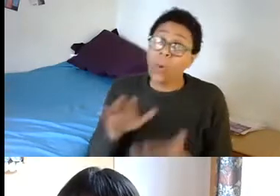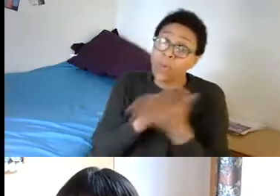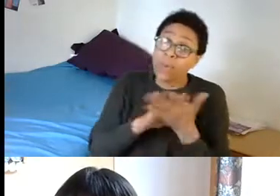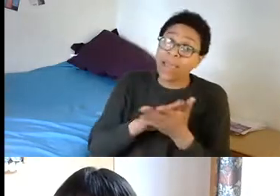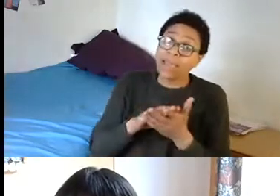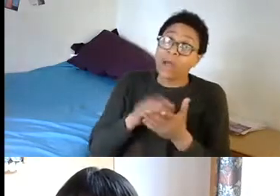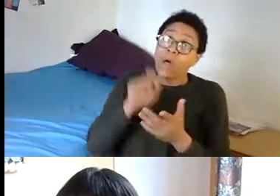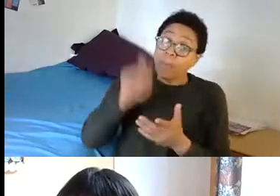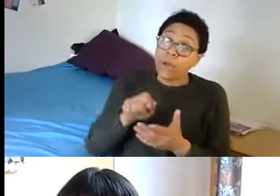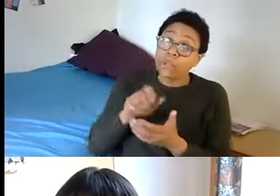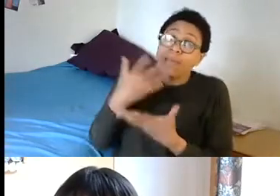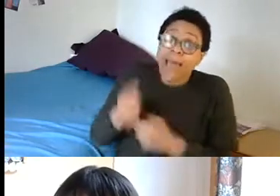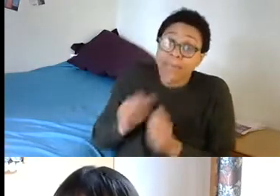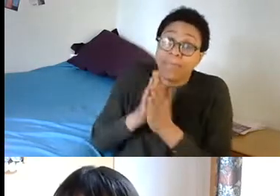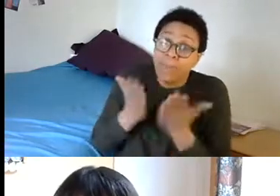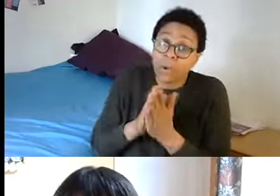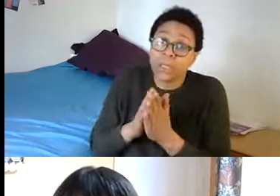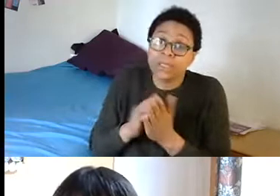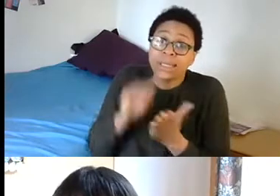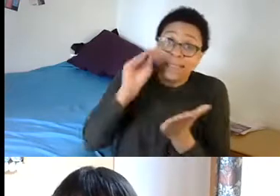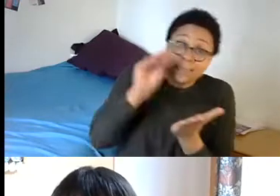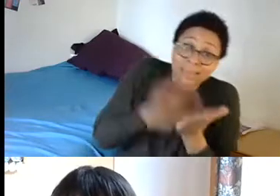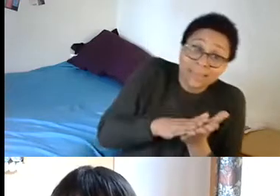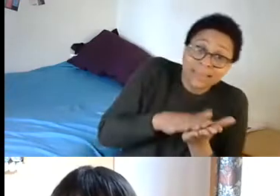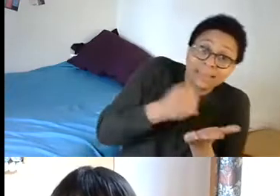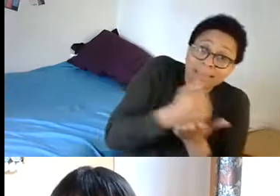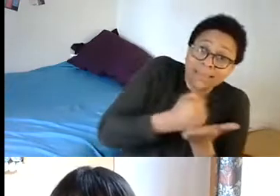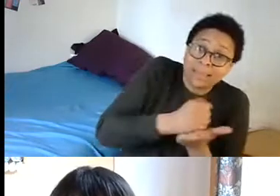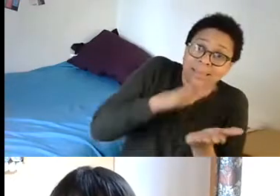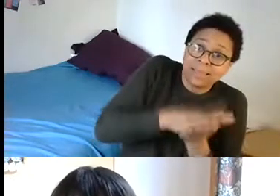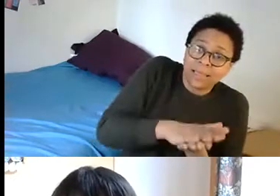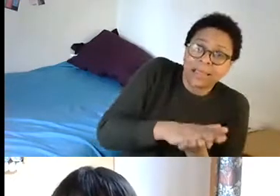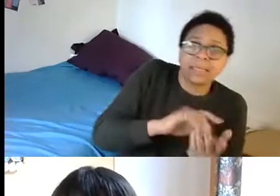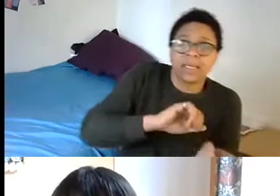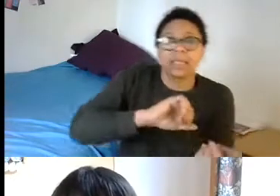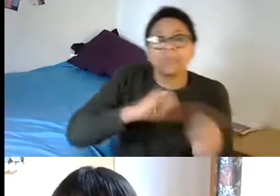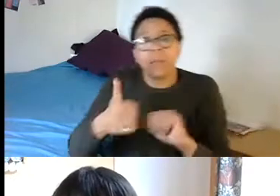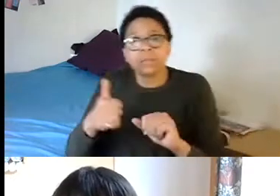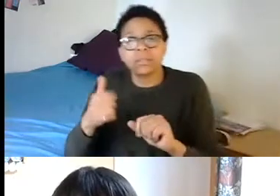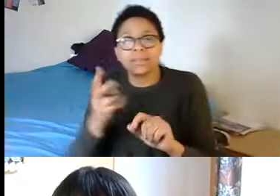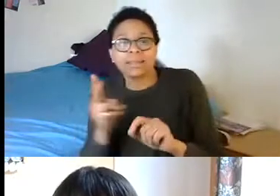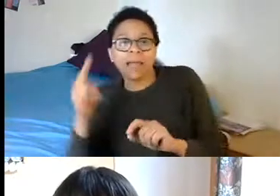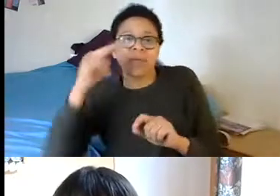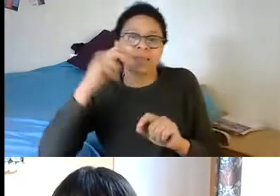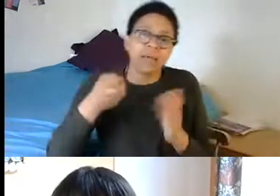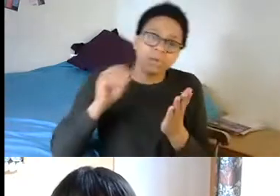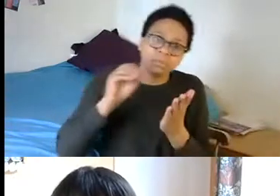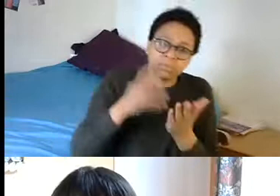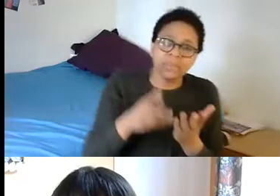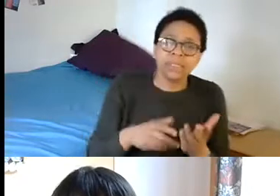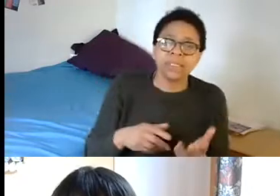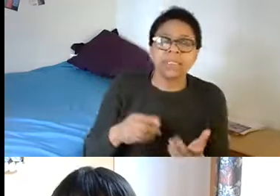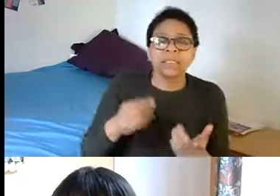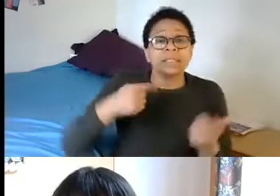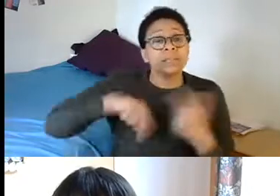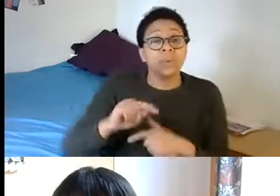things out. And when we were at Parliament House Gallery, we did a workshop on books and things, and we had to go doing